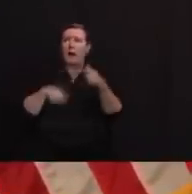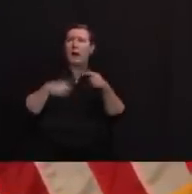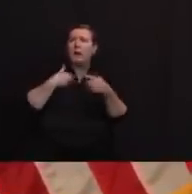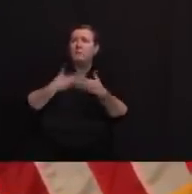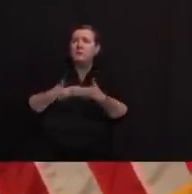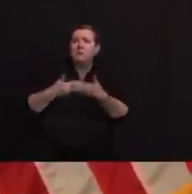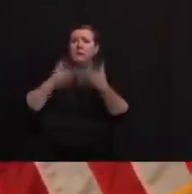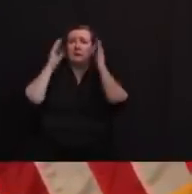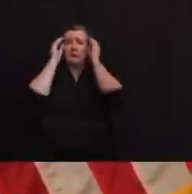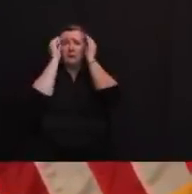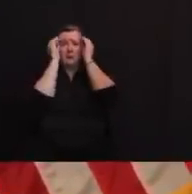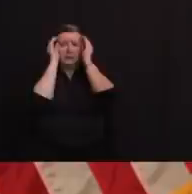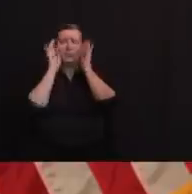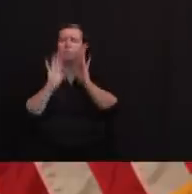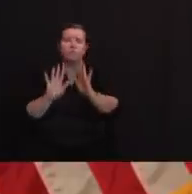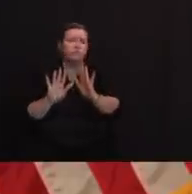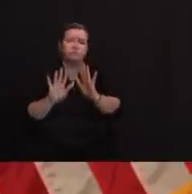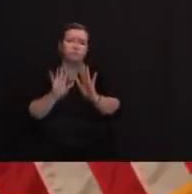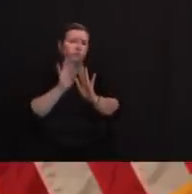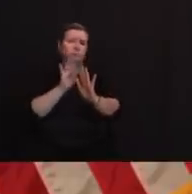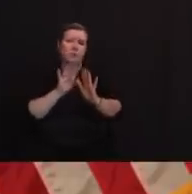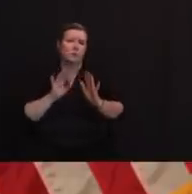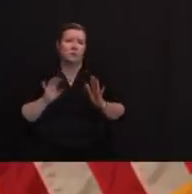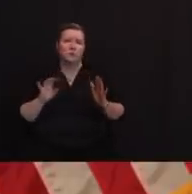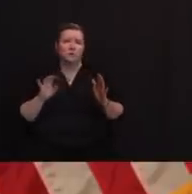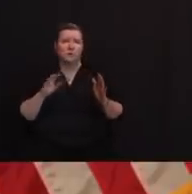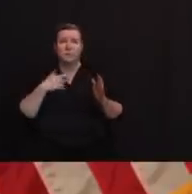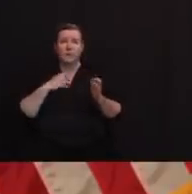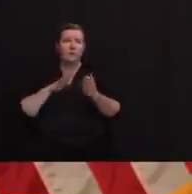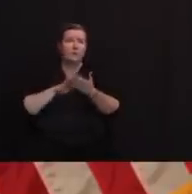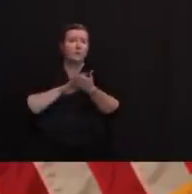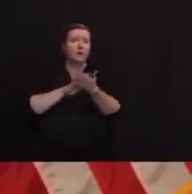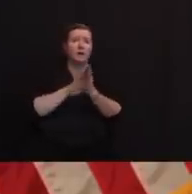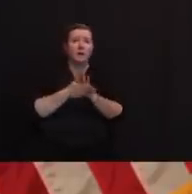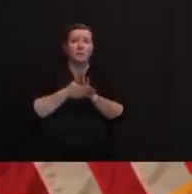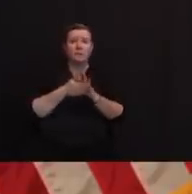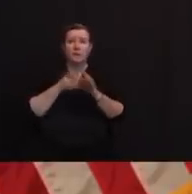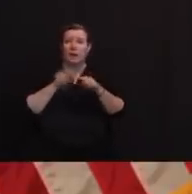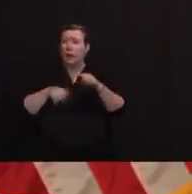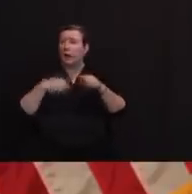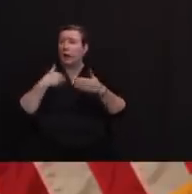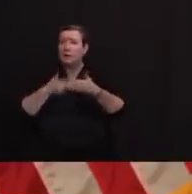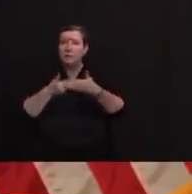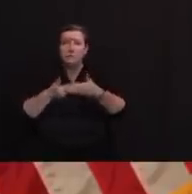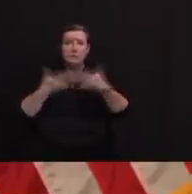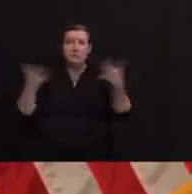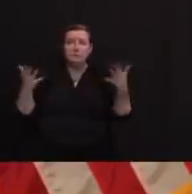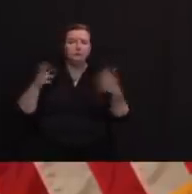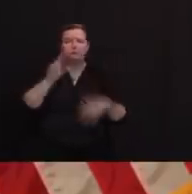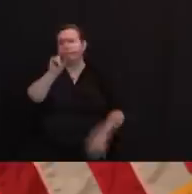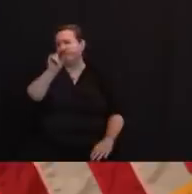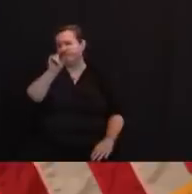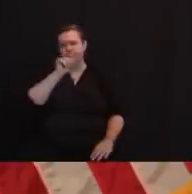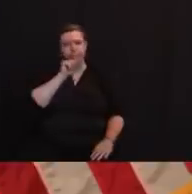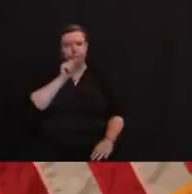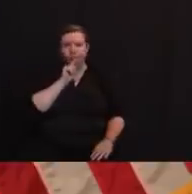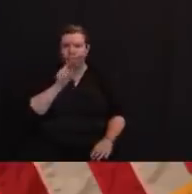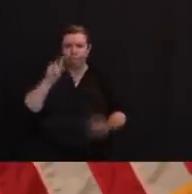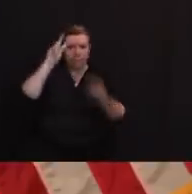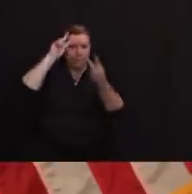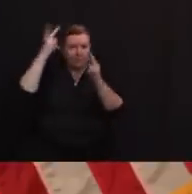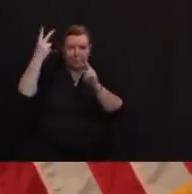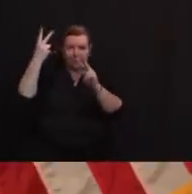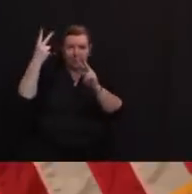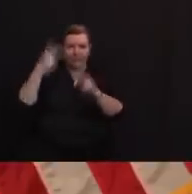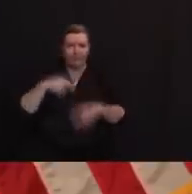because of a fear of infertility. It's just not something that they need to be concerned about. I mean, the risk is completely